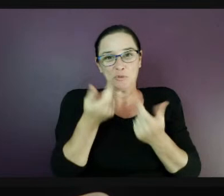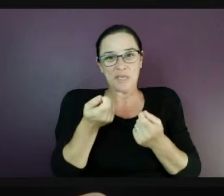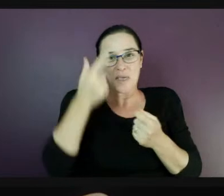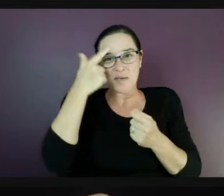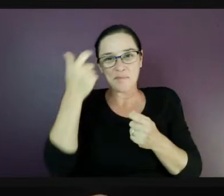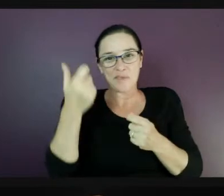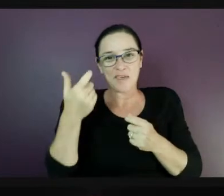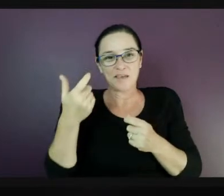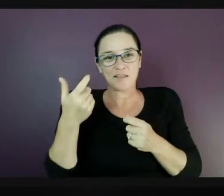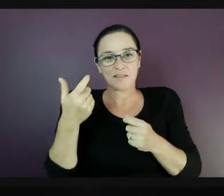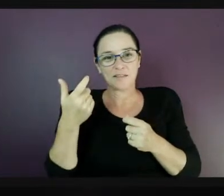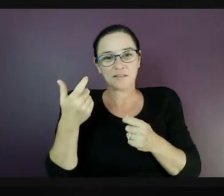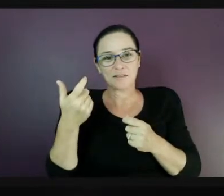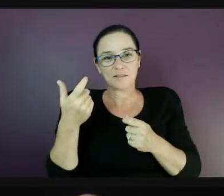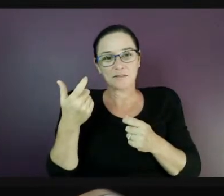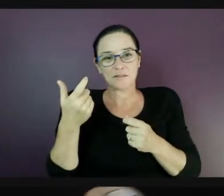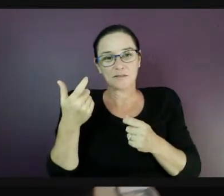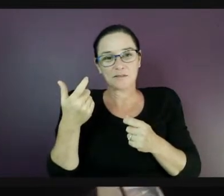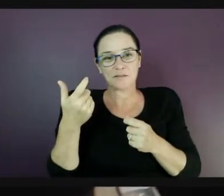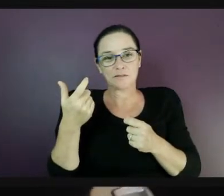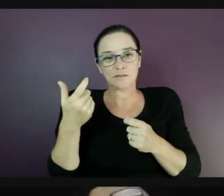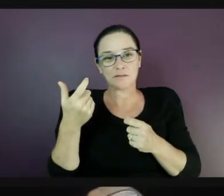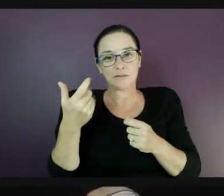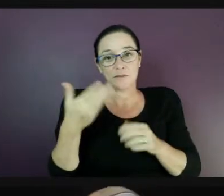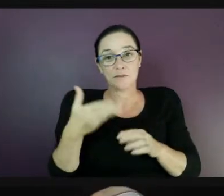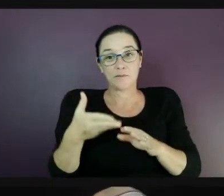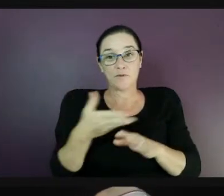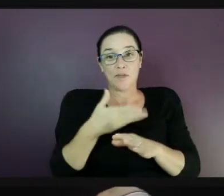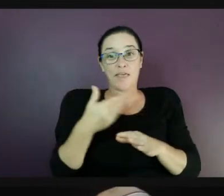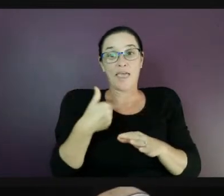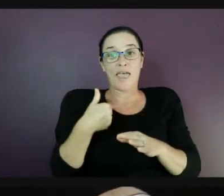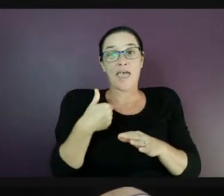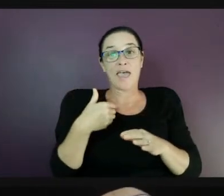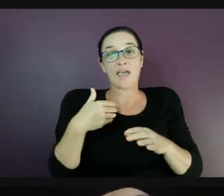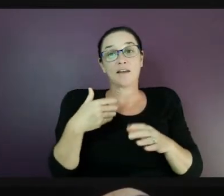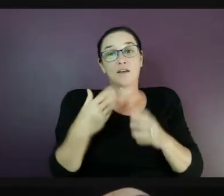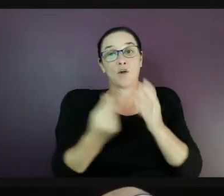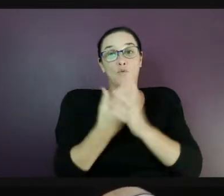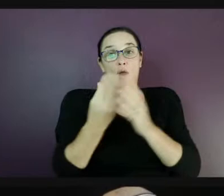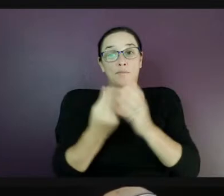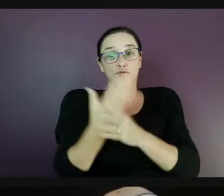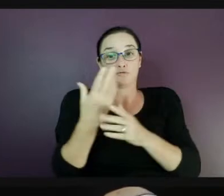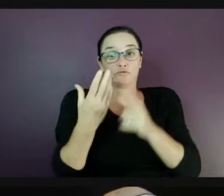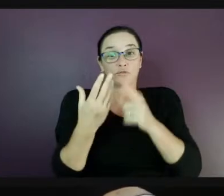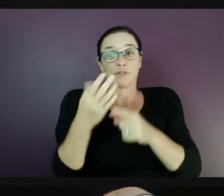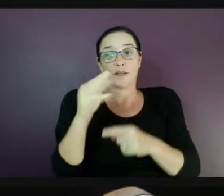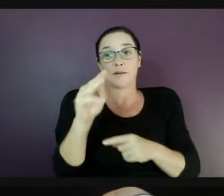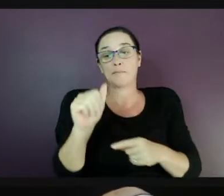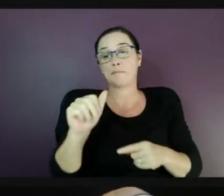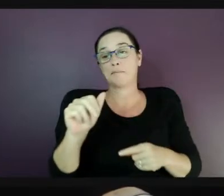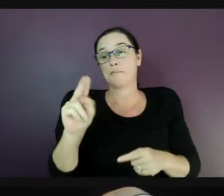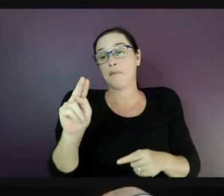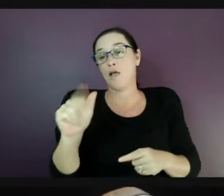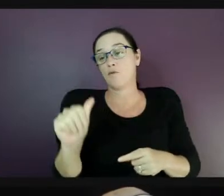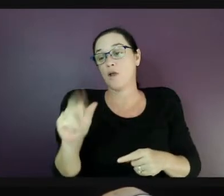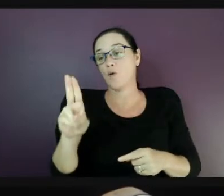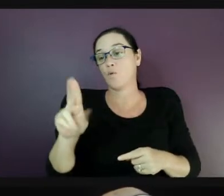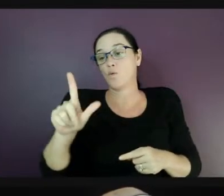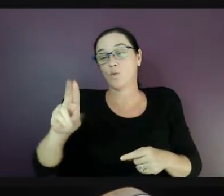to this occurring, there was an eruption at Mauna Loa, more or less in here. And there was some blockage that